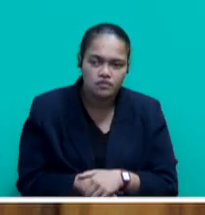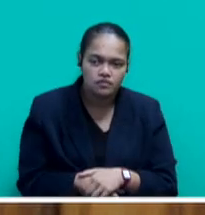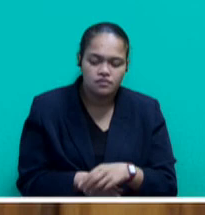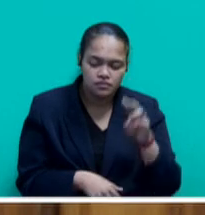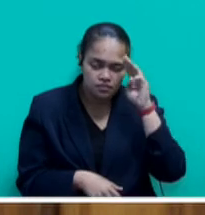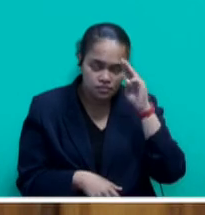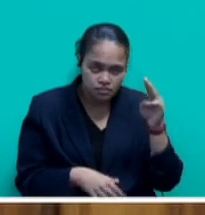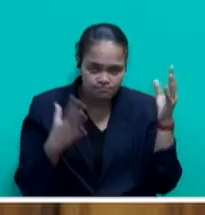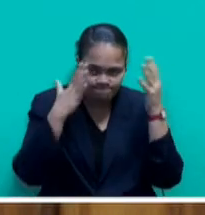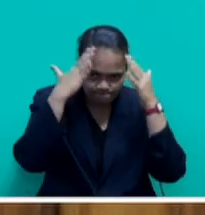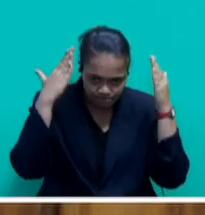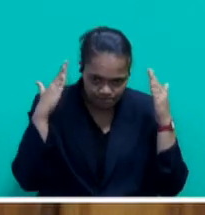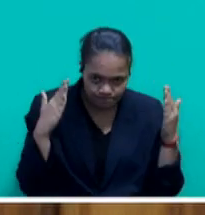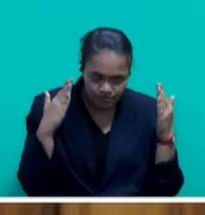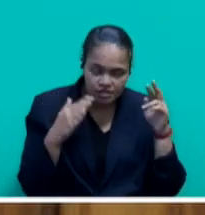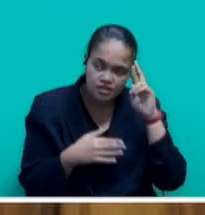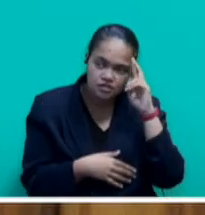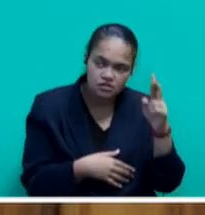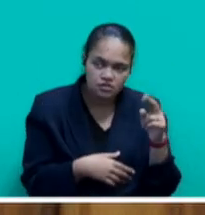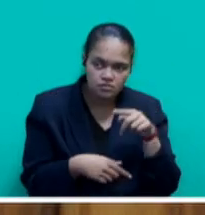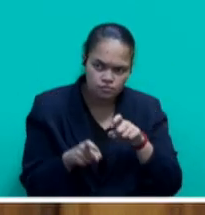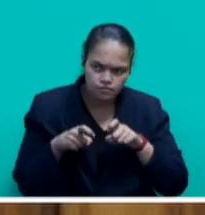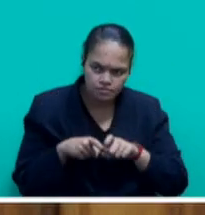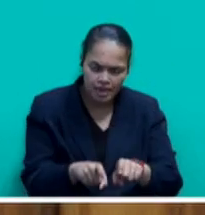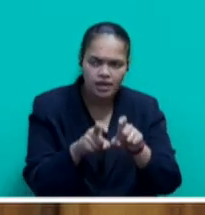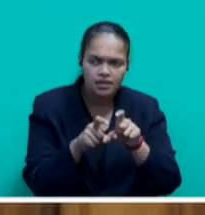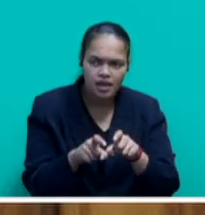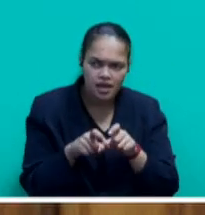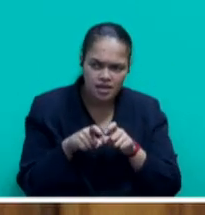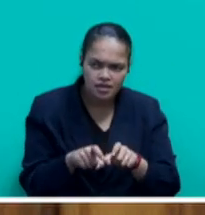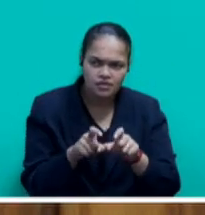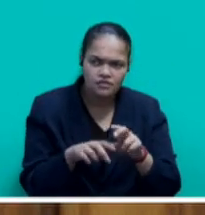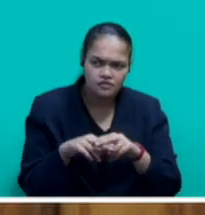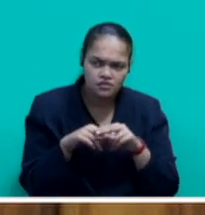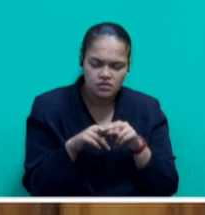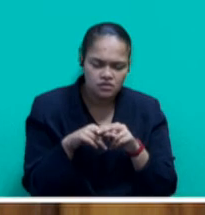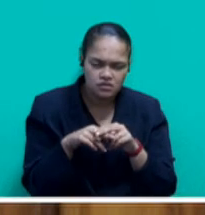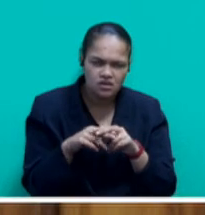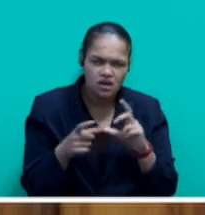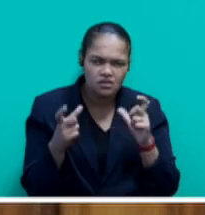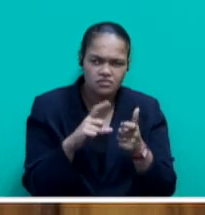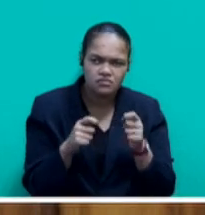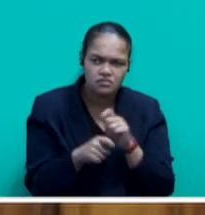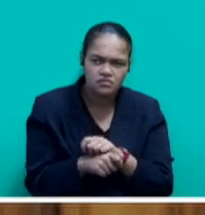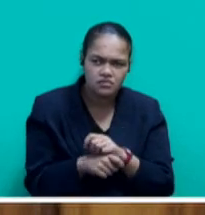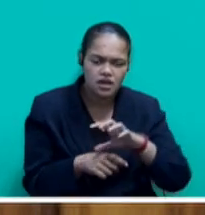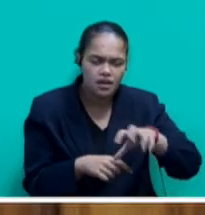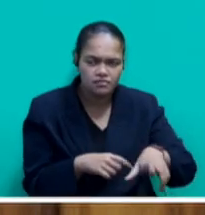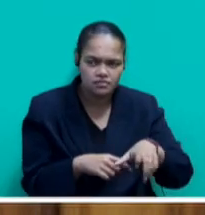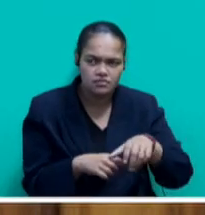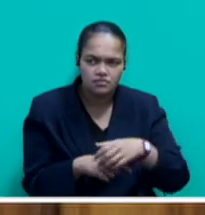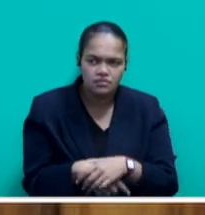Change Division will also be updating and maintaining Fiji's climate change portal, a central information hub that collates and